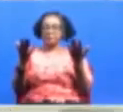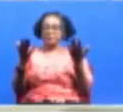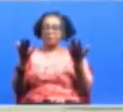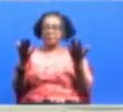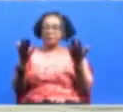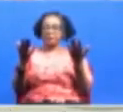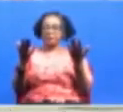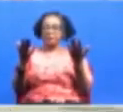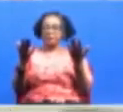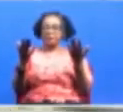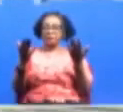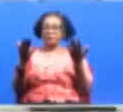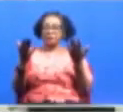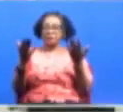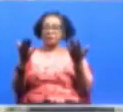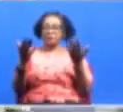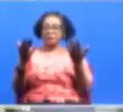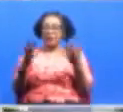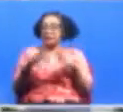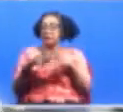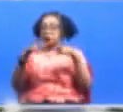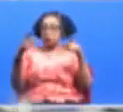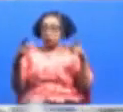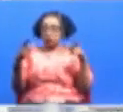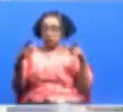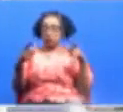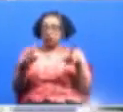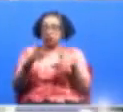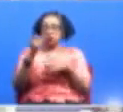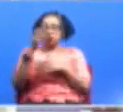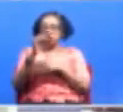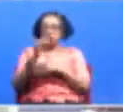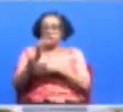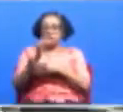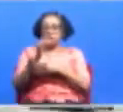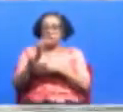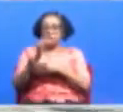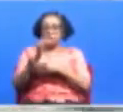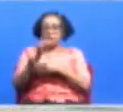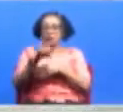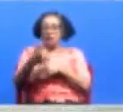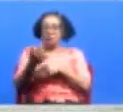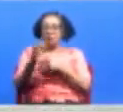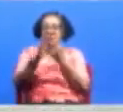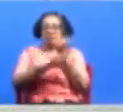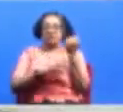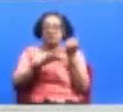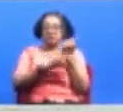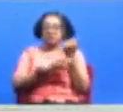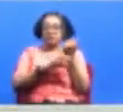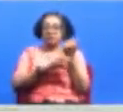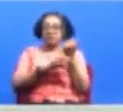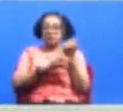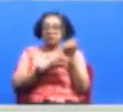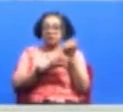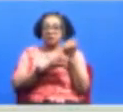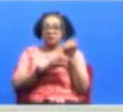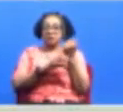If I'm honest, the gap is still there, and it's a huge one. And so other countries, let's